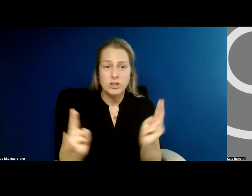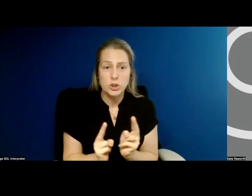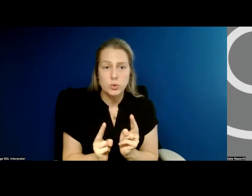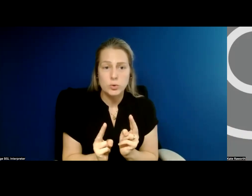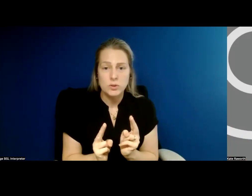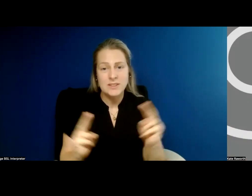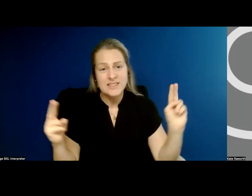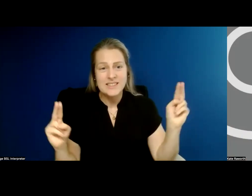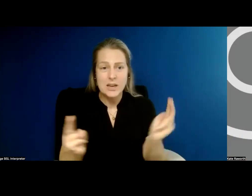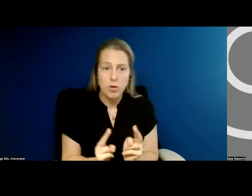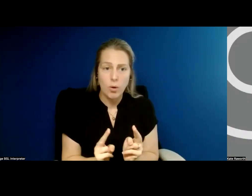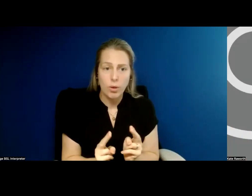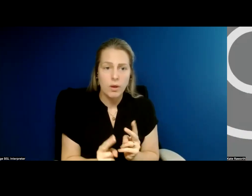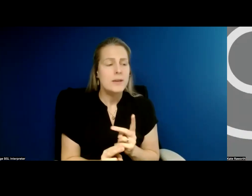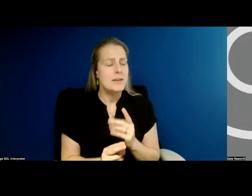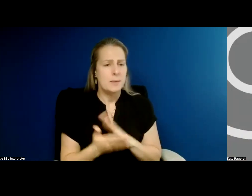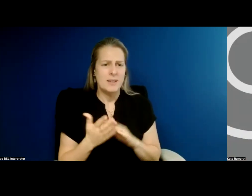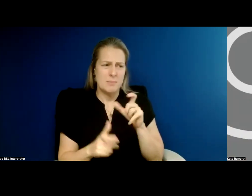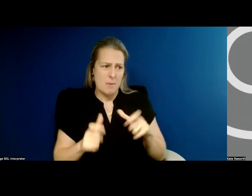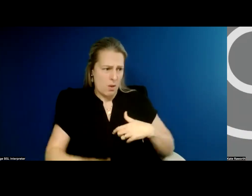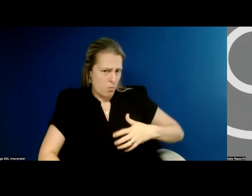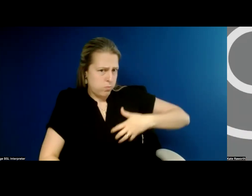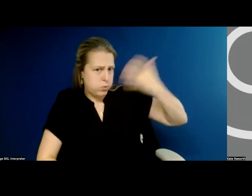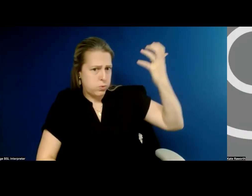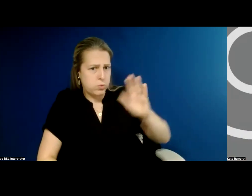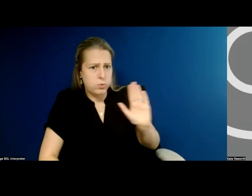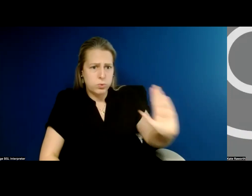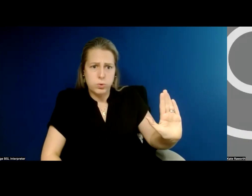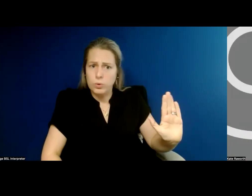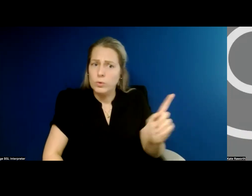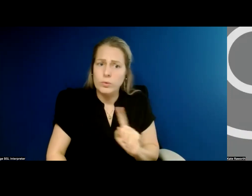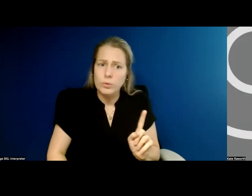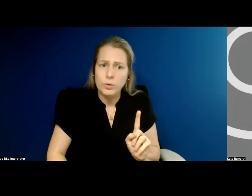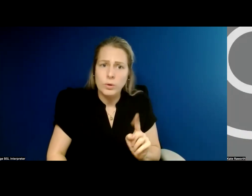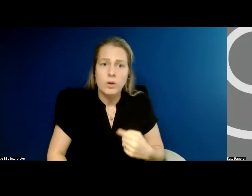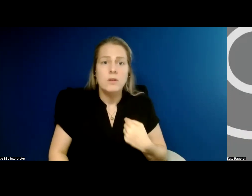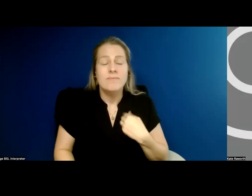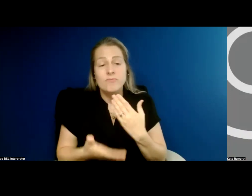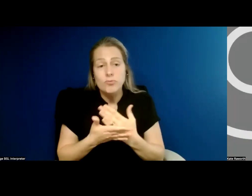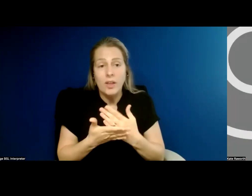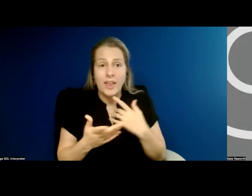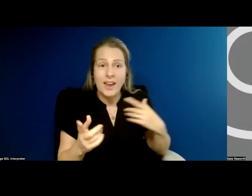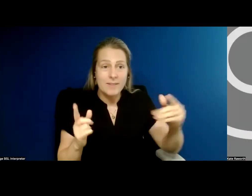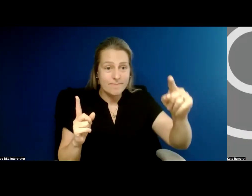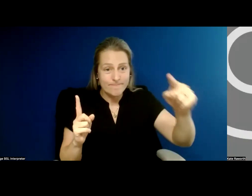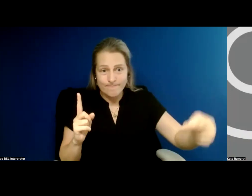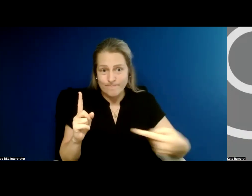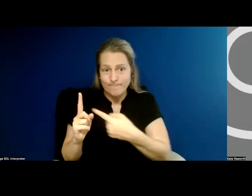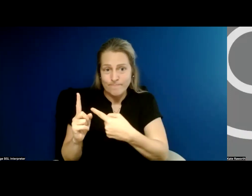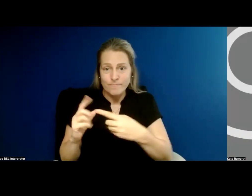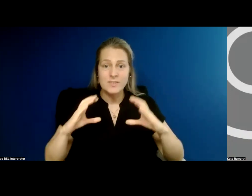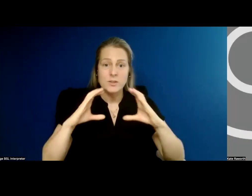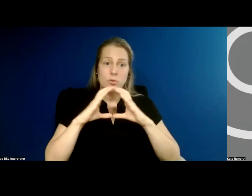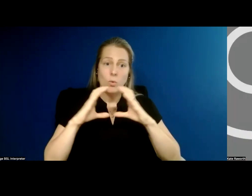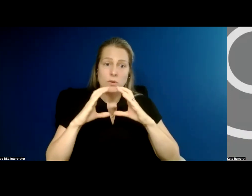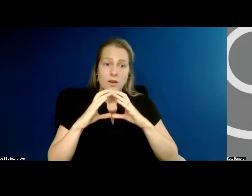this space, from the donut, come into the donut from both sides. There's no evidence that I've seen in high income countries that it's compatible